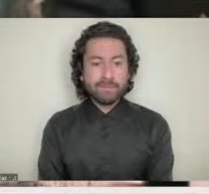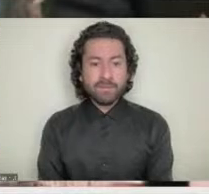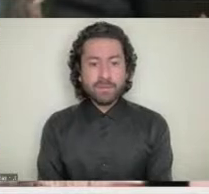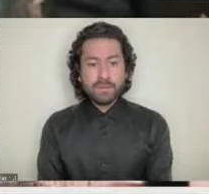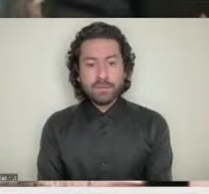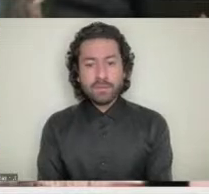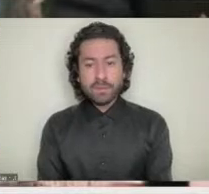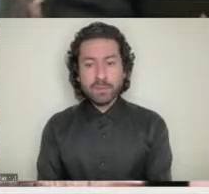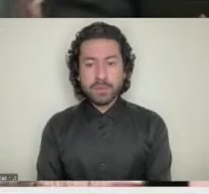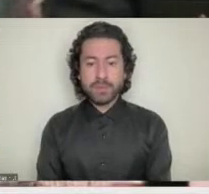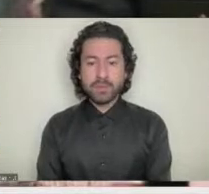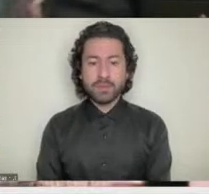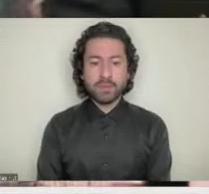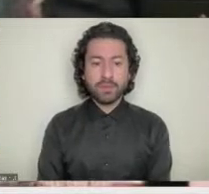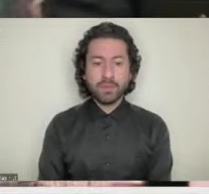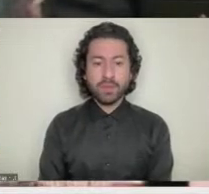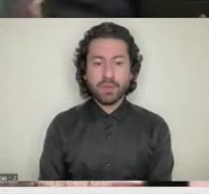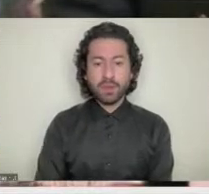muted.